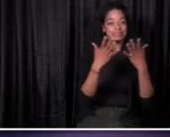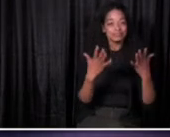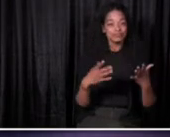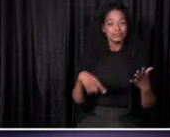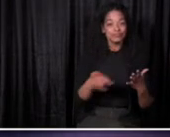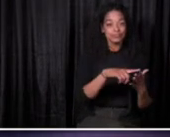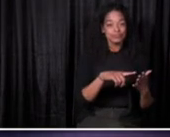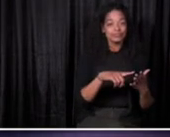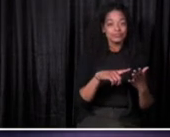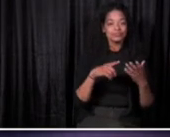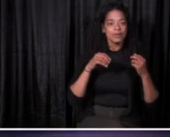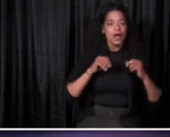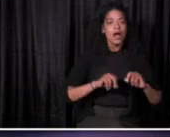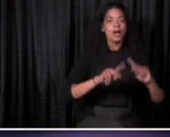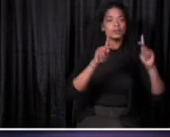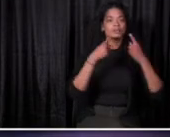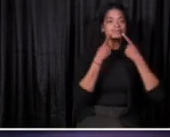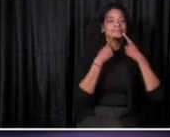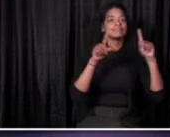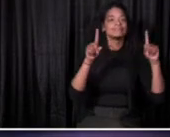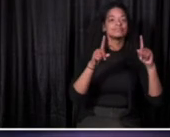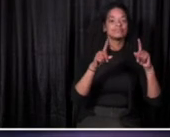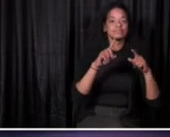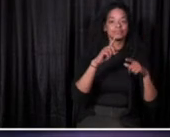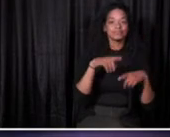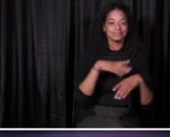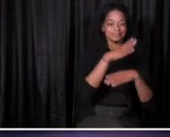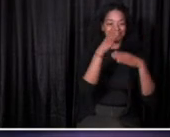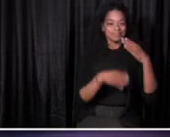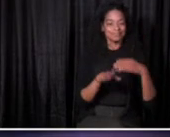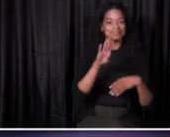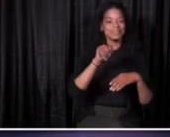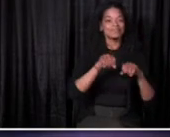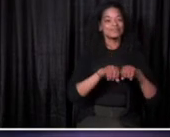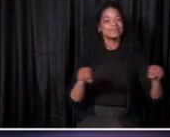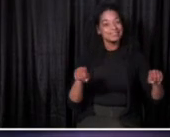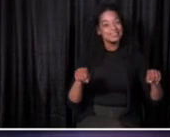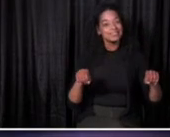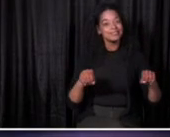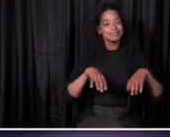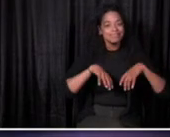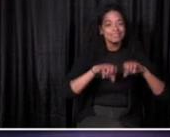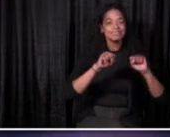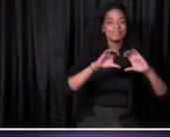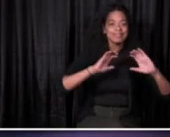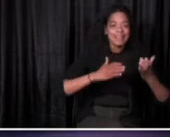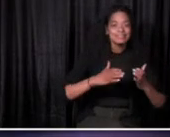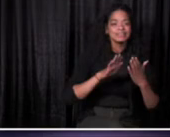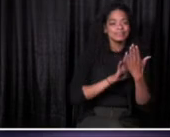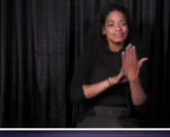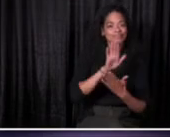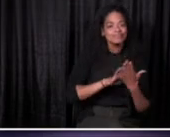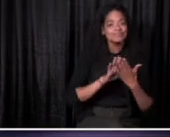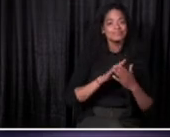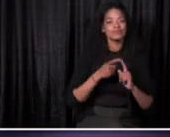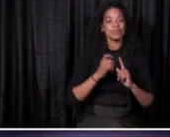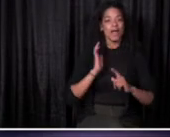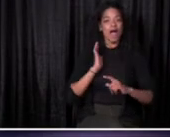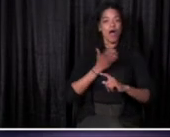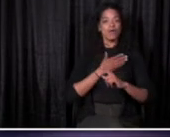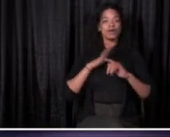their bachelor's degrees, taking classes in person from our amazing